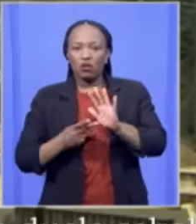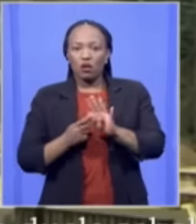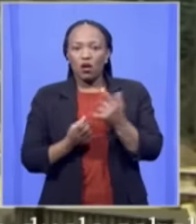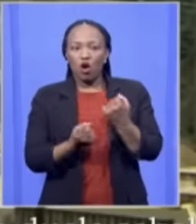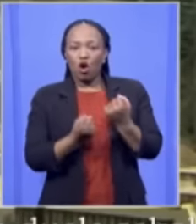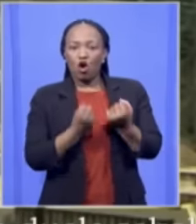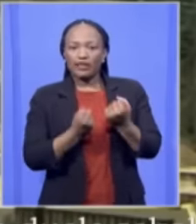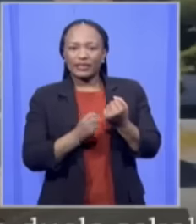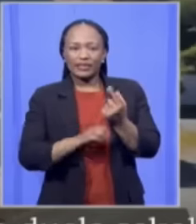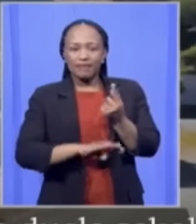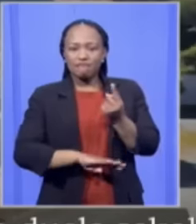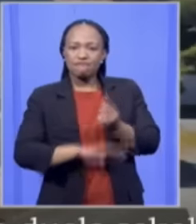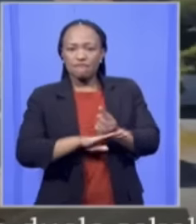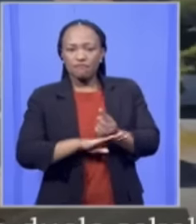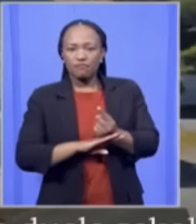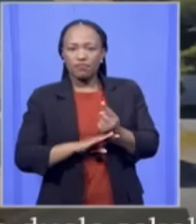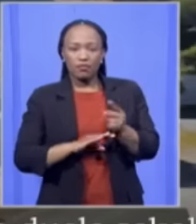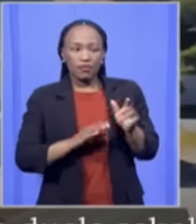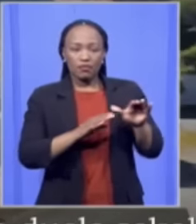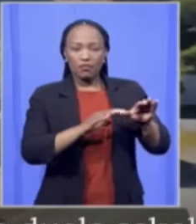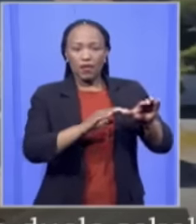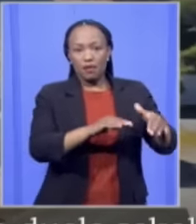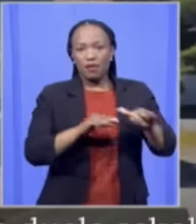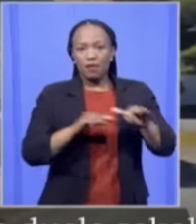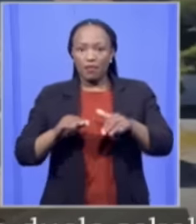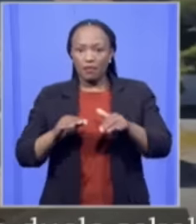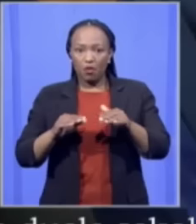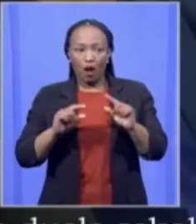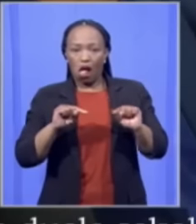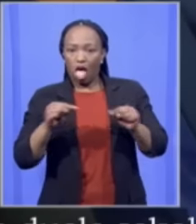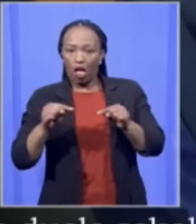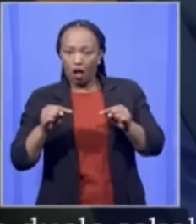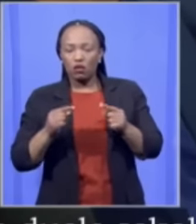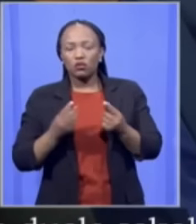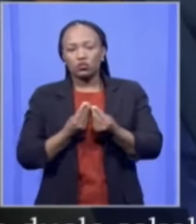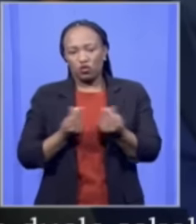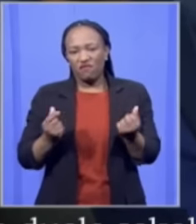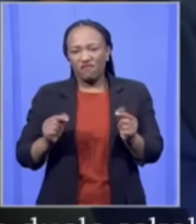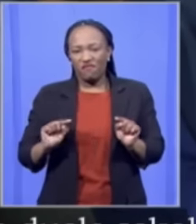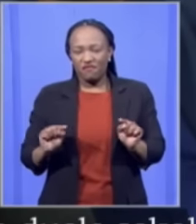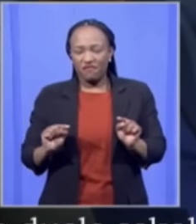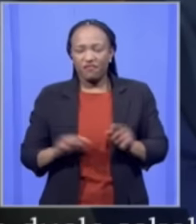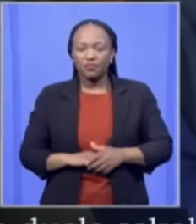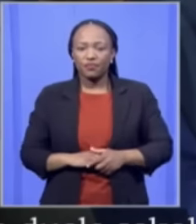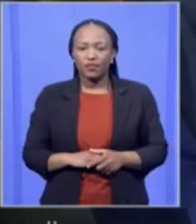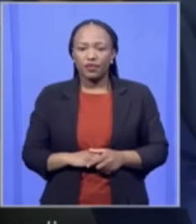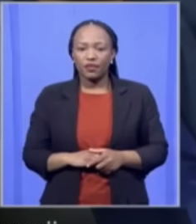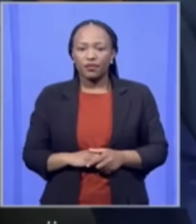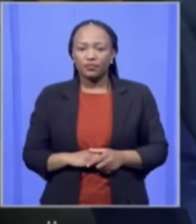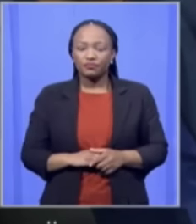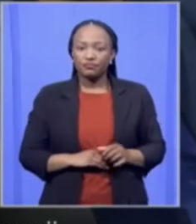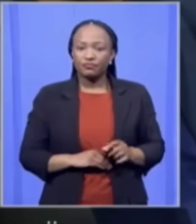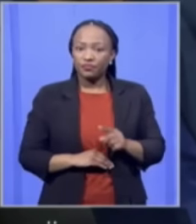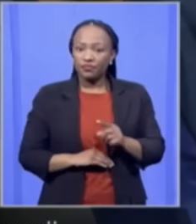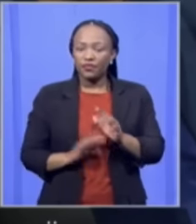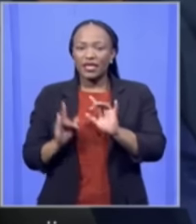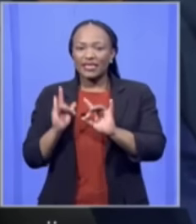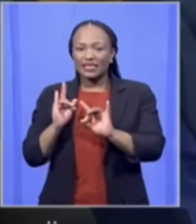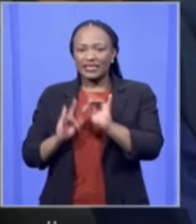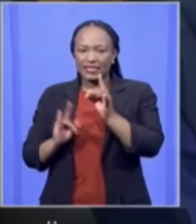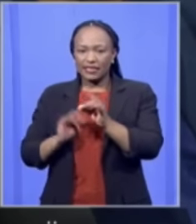ya gore maphata ka bobedi a rarabolole pharala eno. City Power, they will pay the 3.2 billion